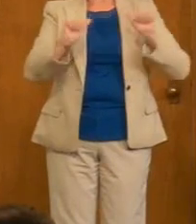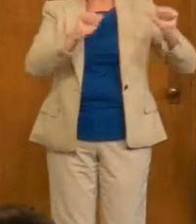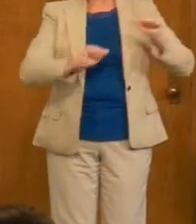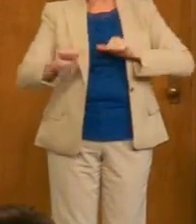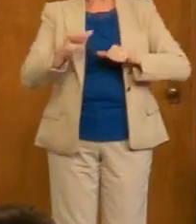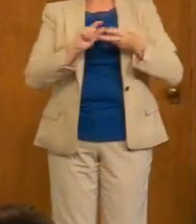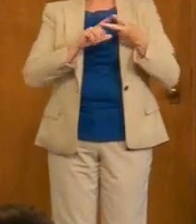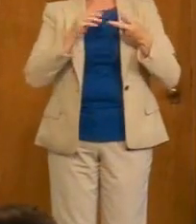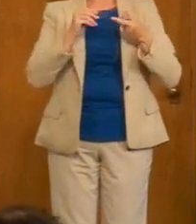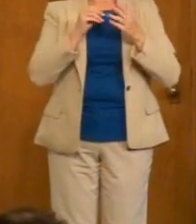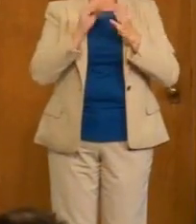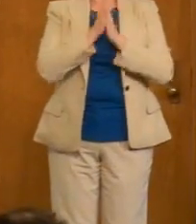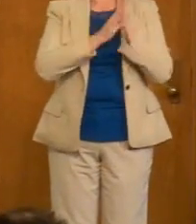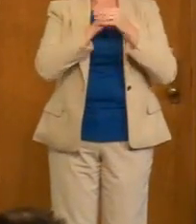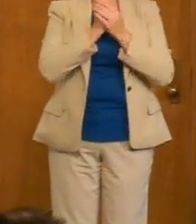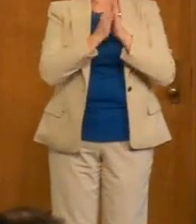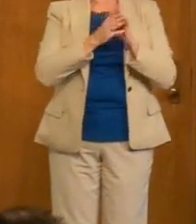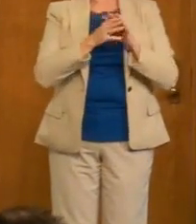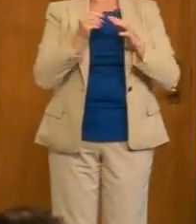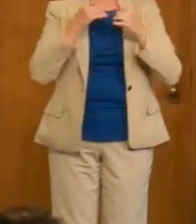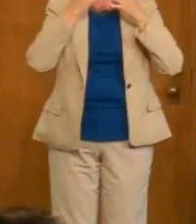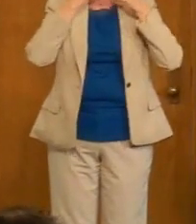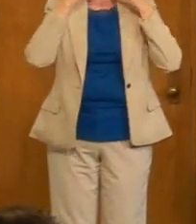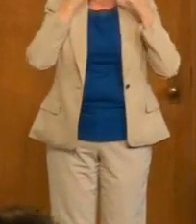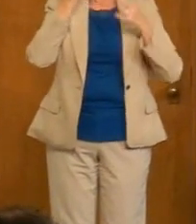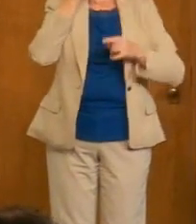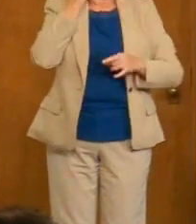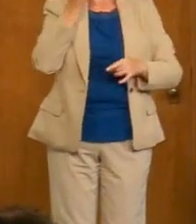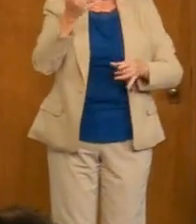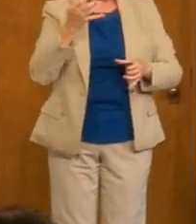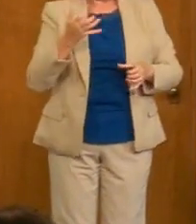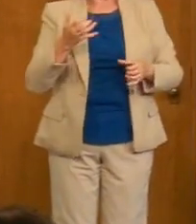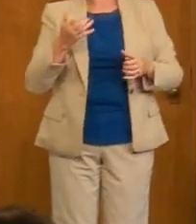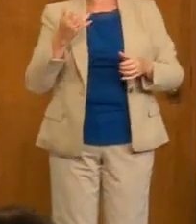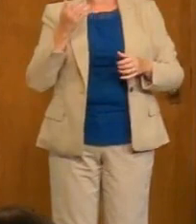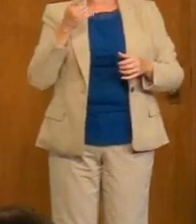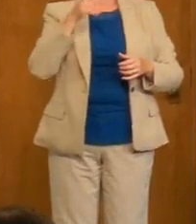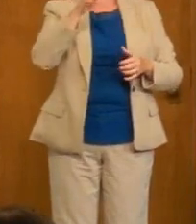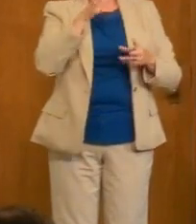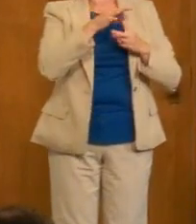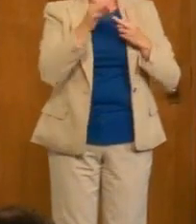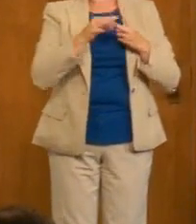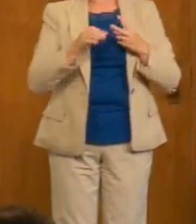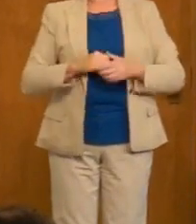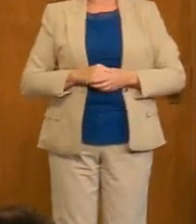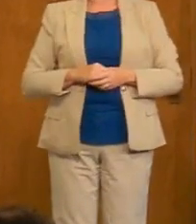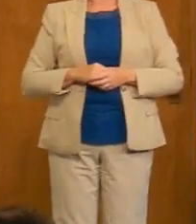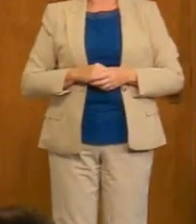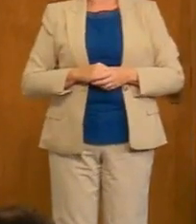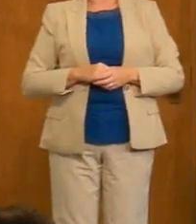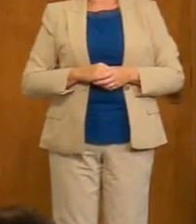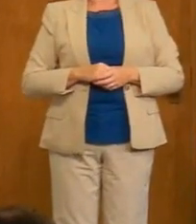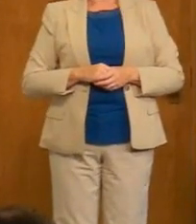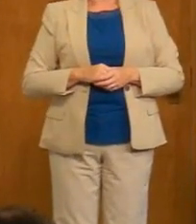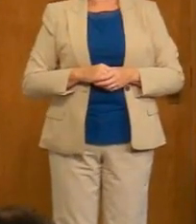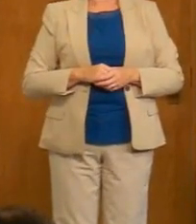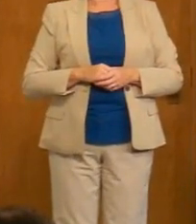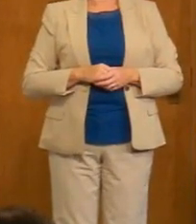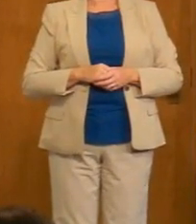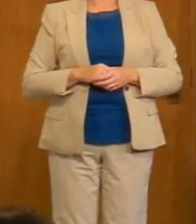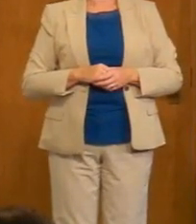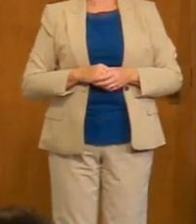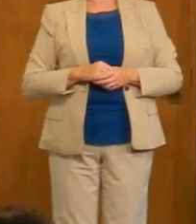obviously talked about it. If there is a need to implement orders in some of these areas where we see clusters, what can people expect? Many of the public health